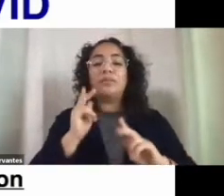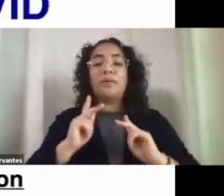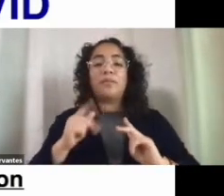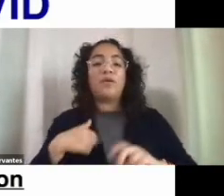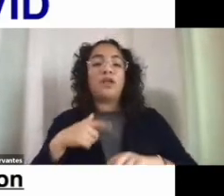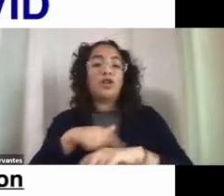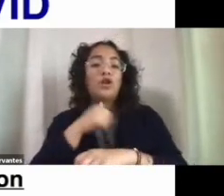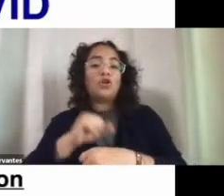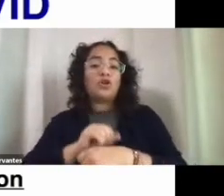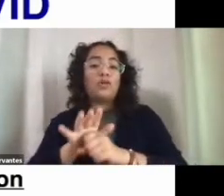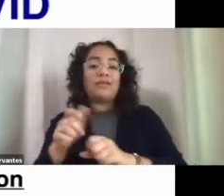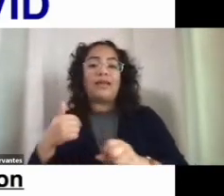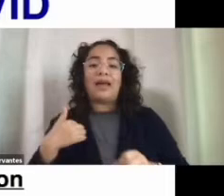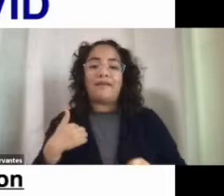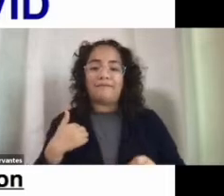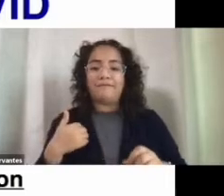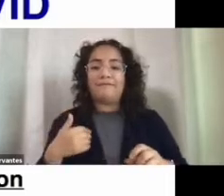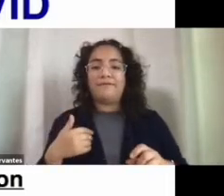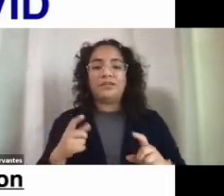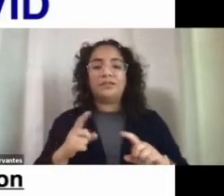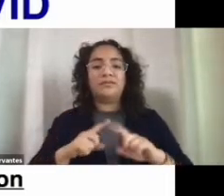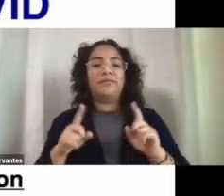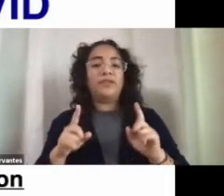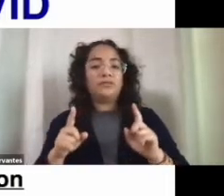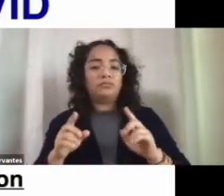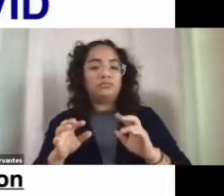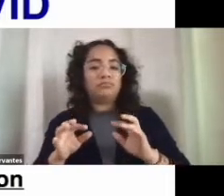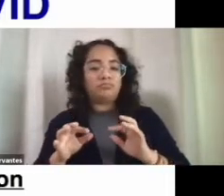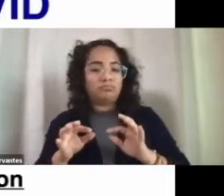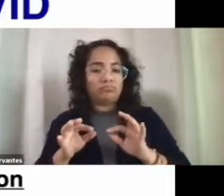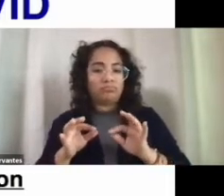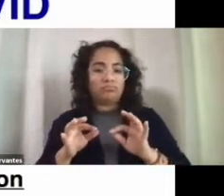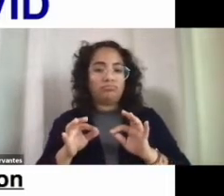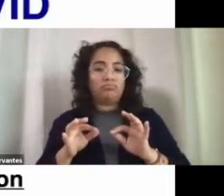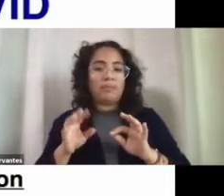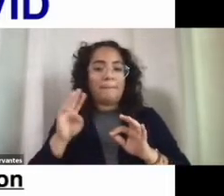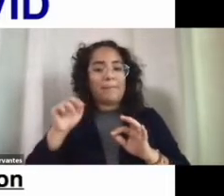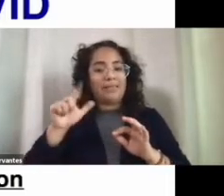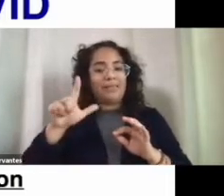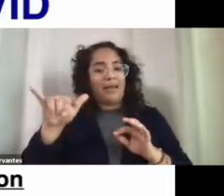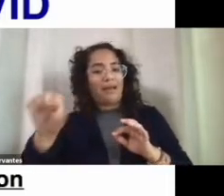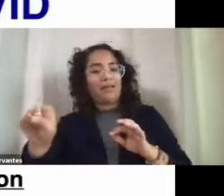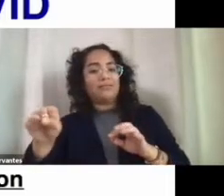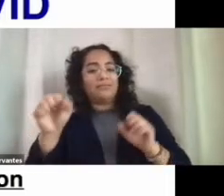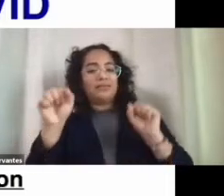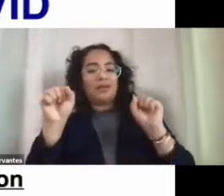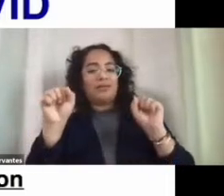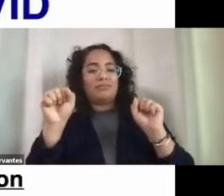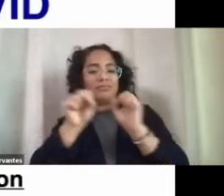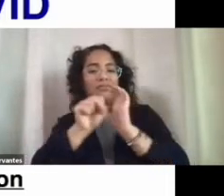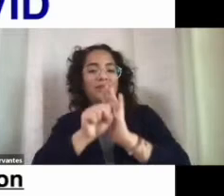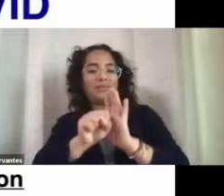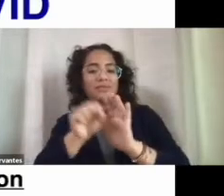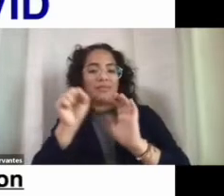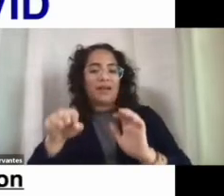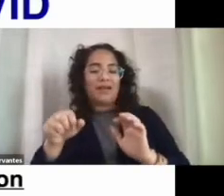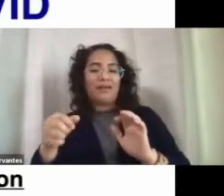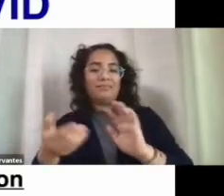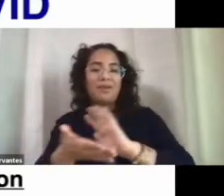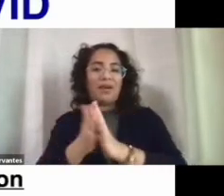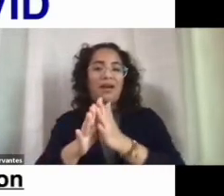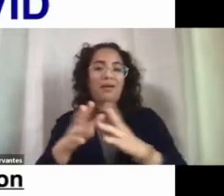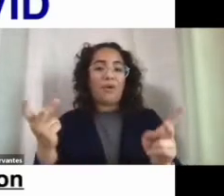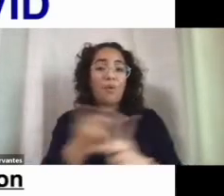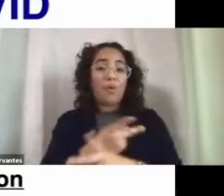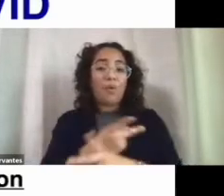sort of post-exertional malaise type symptoms that can be worsened. So, really anything like this needs